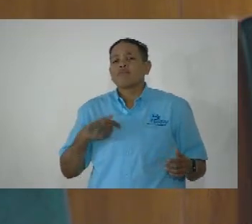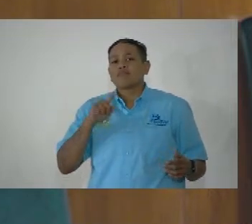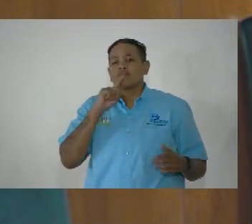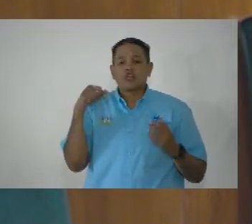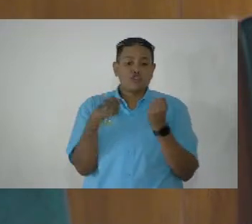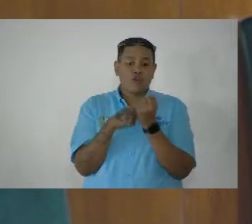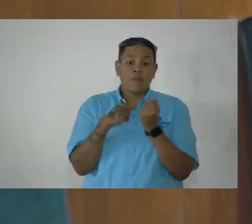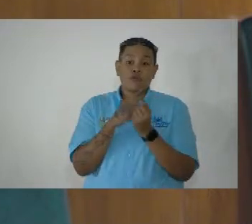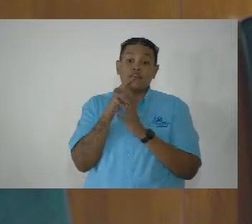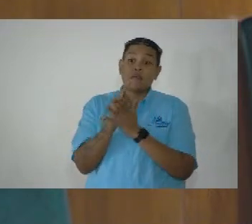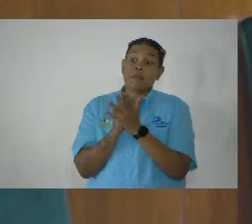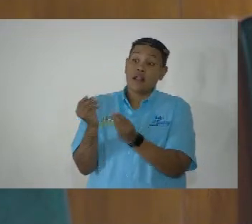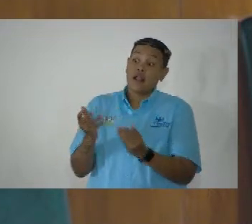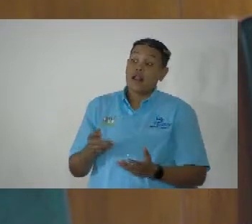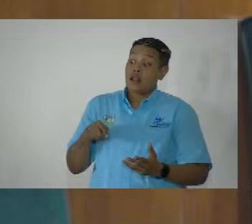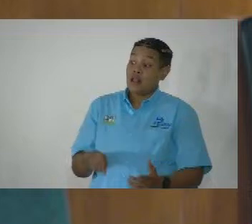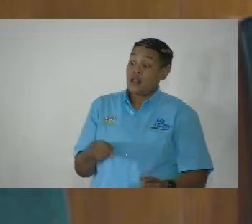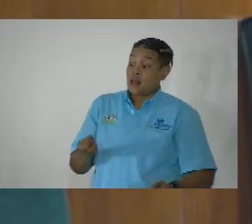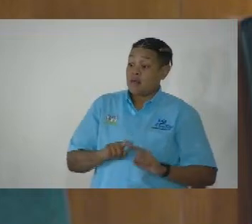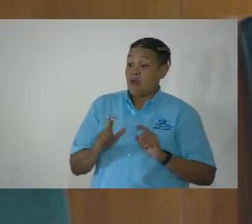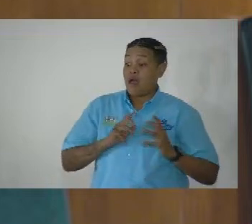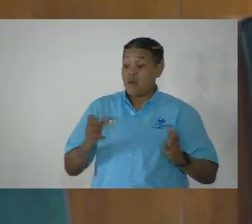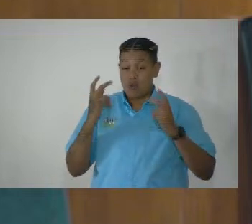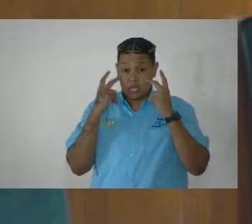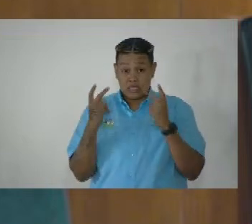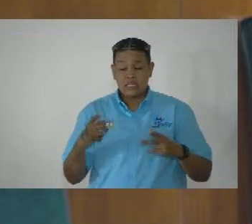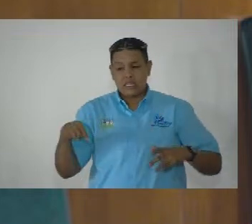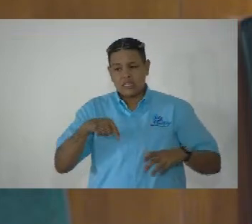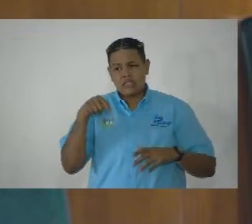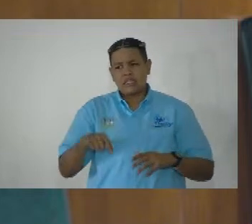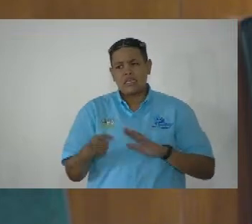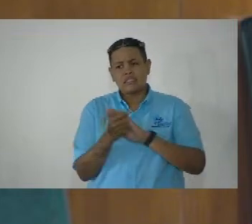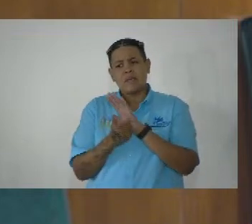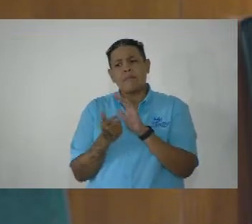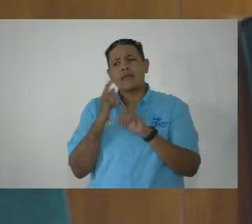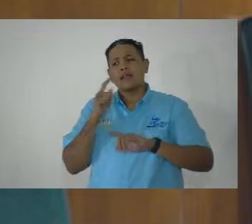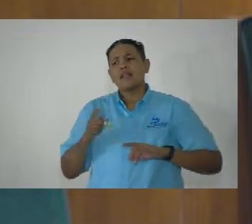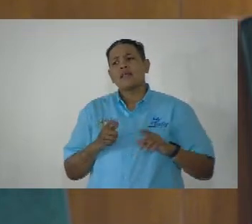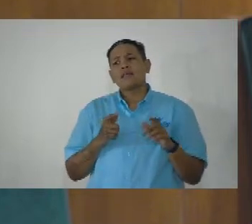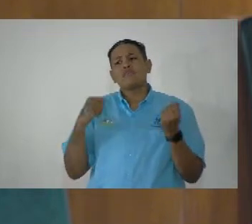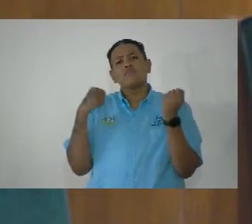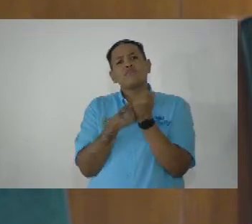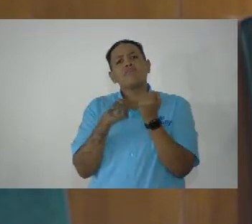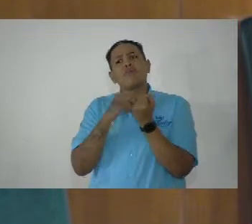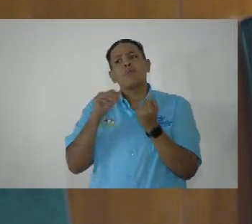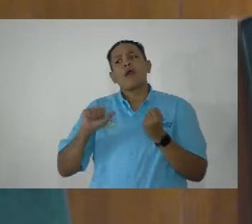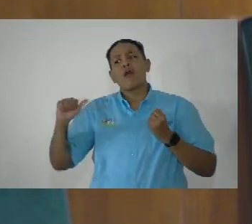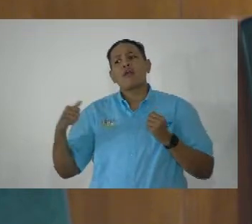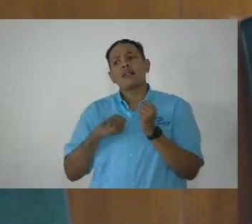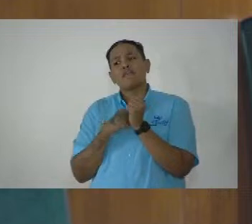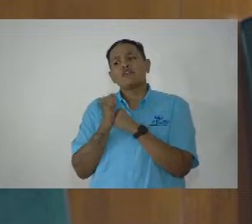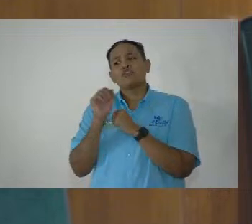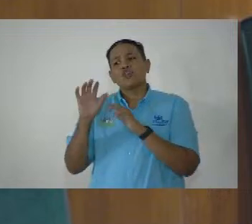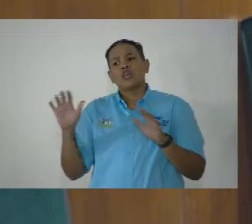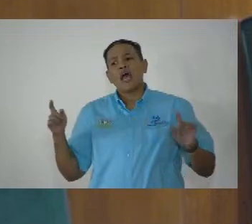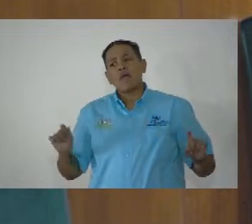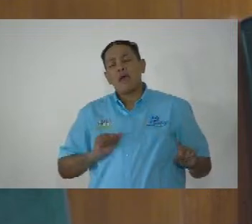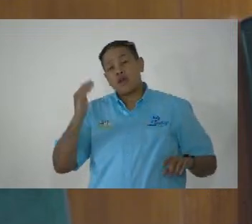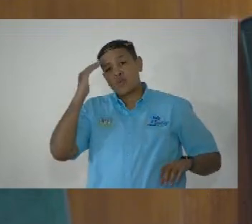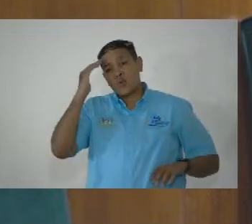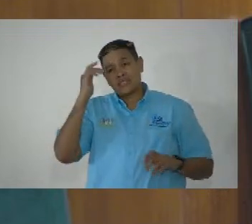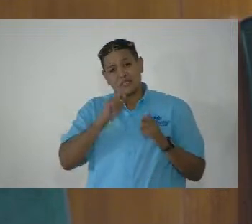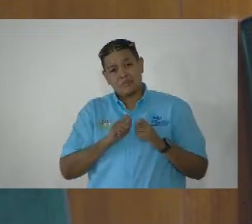supportive of the bill, but I want to see this bill buttressed by all the other infrastructure. I know in